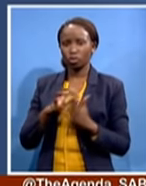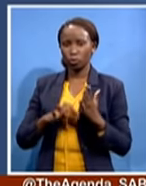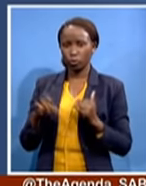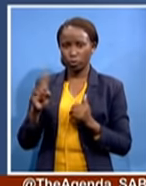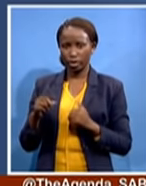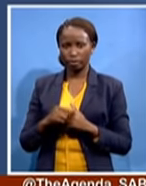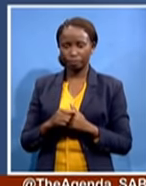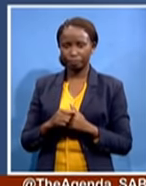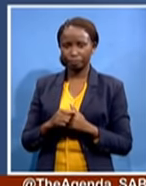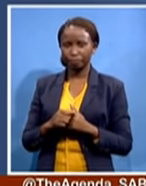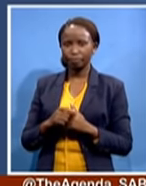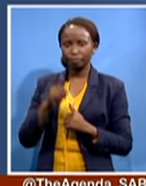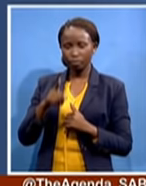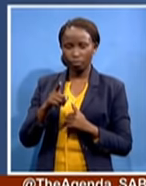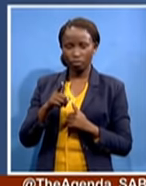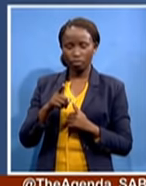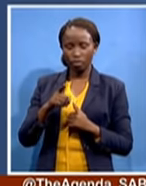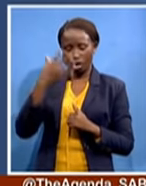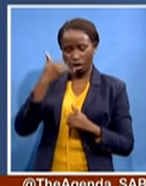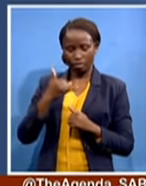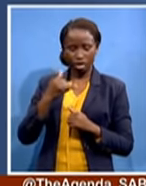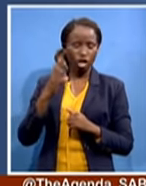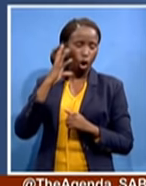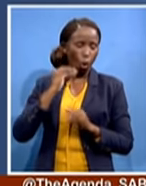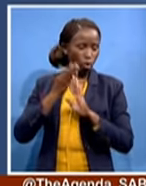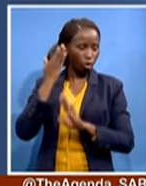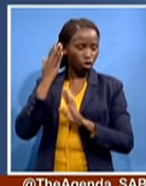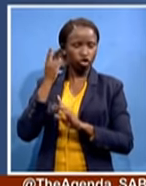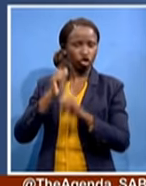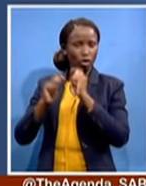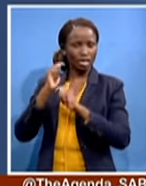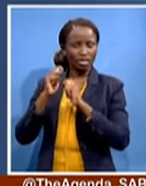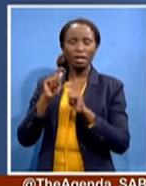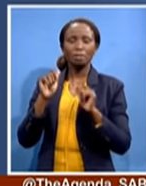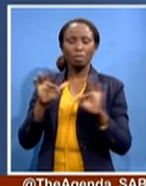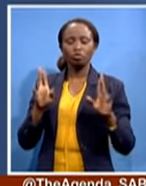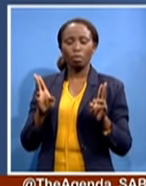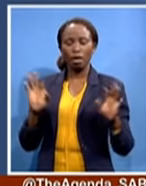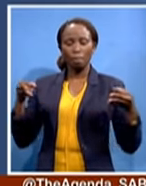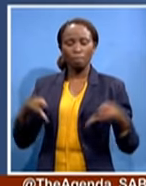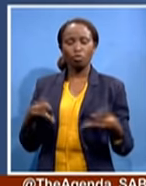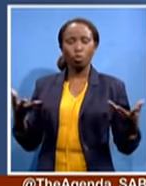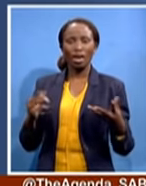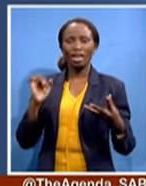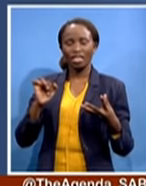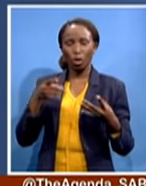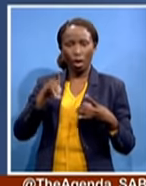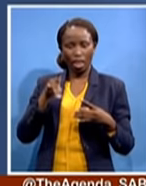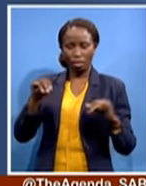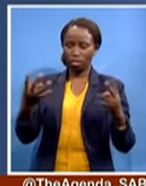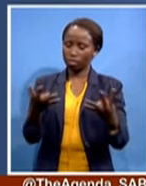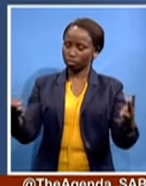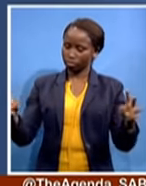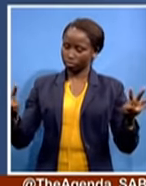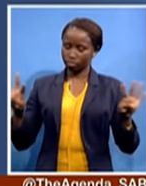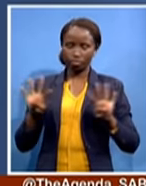old traditions, people were being buried in their crawls. And the crawls definitely will be at the homesteads. And they